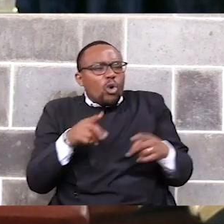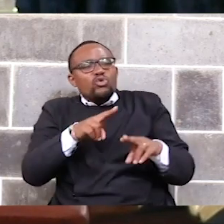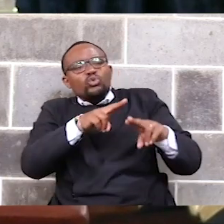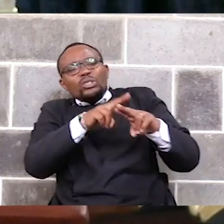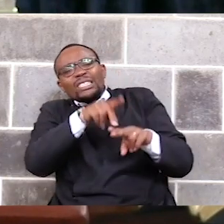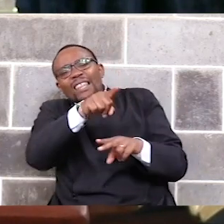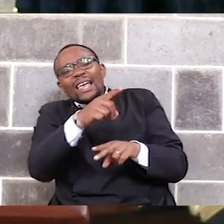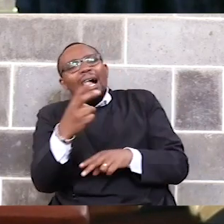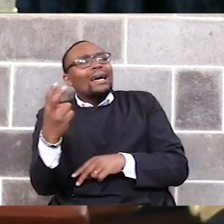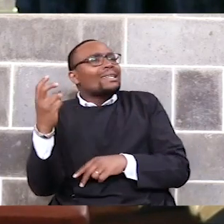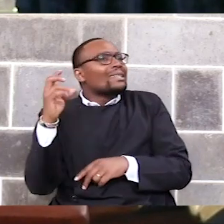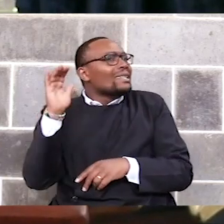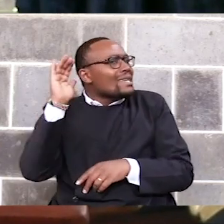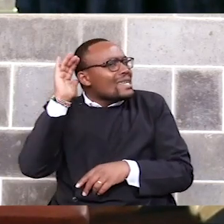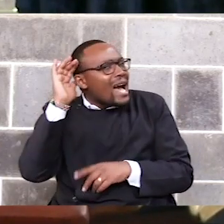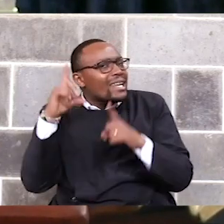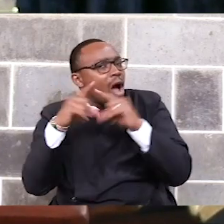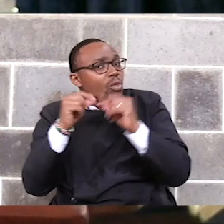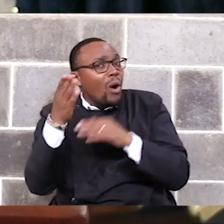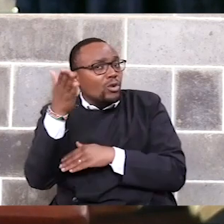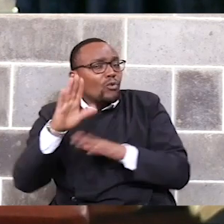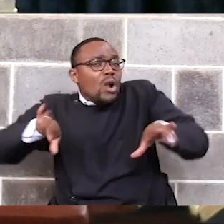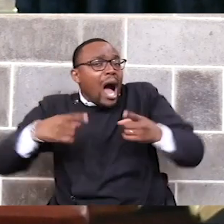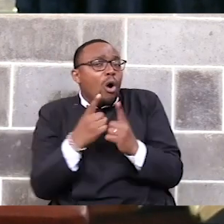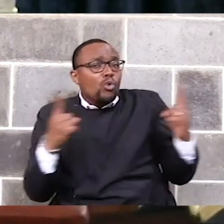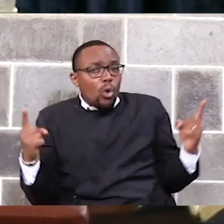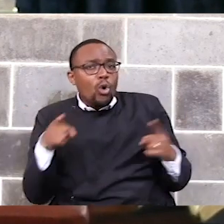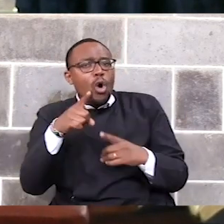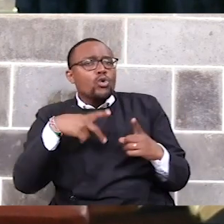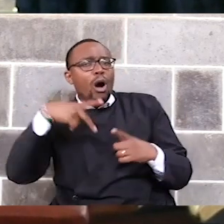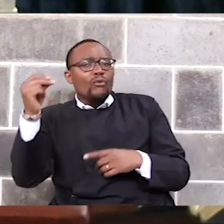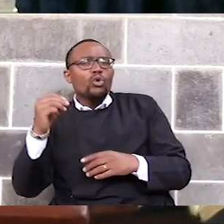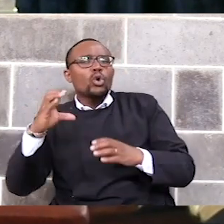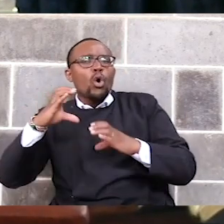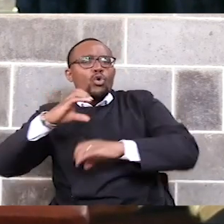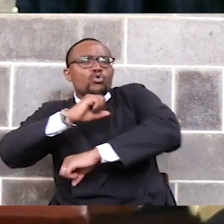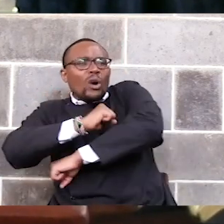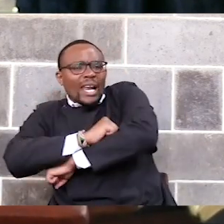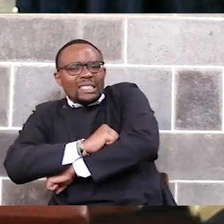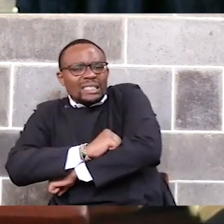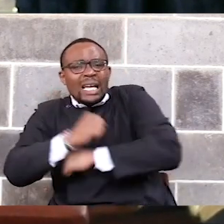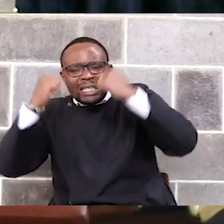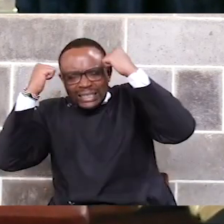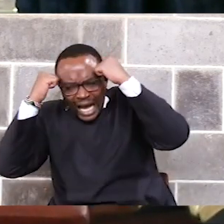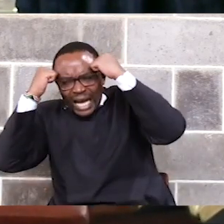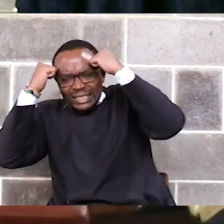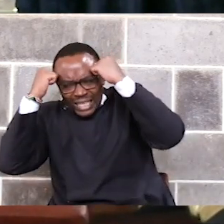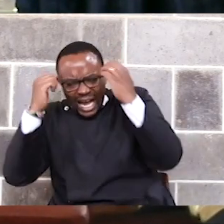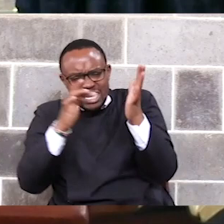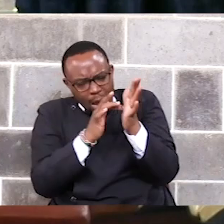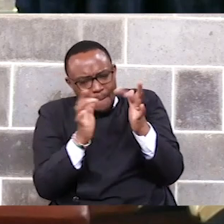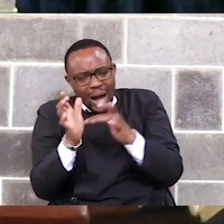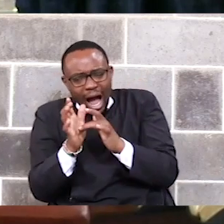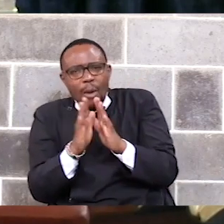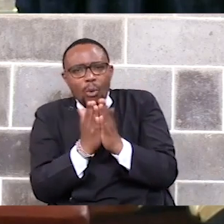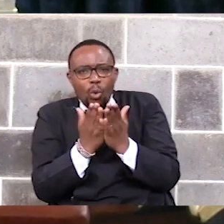church to listen to the word of God? How long have you gone to classes that have equipped you and